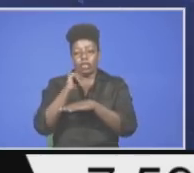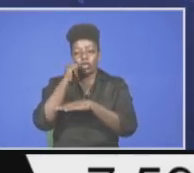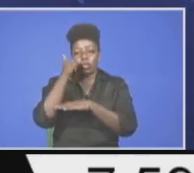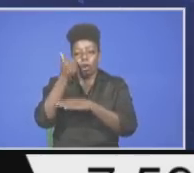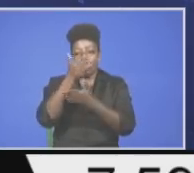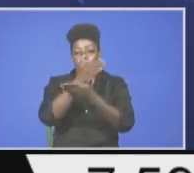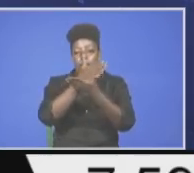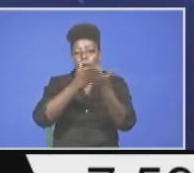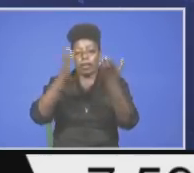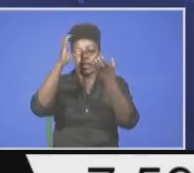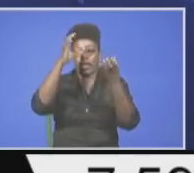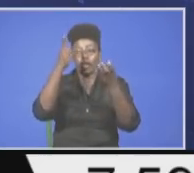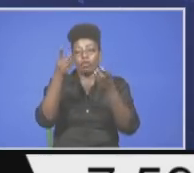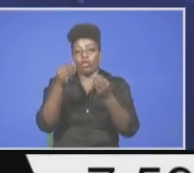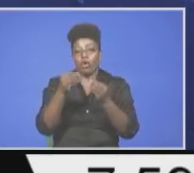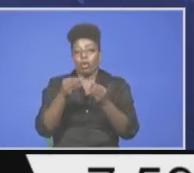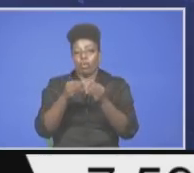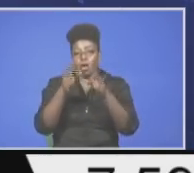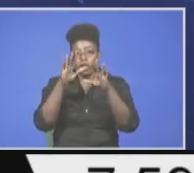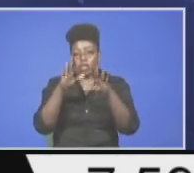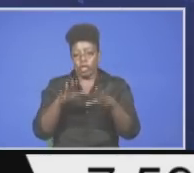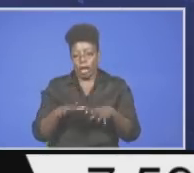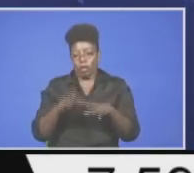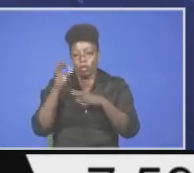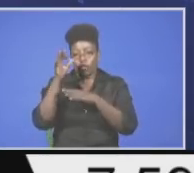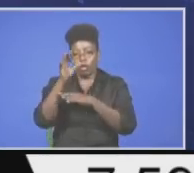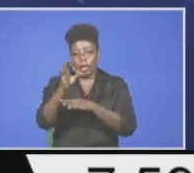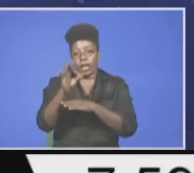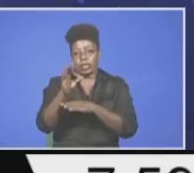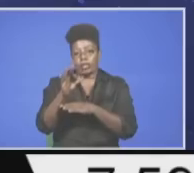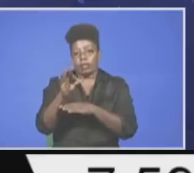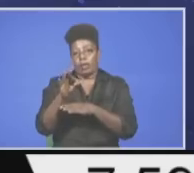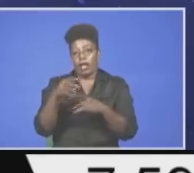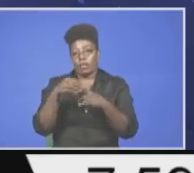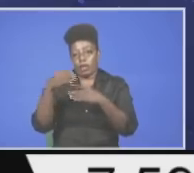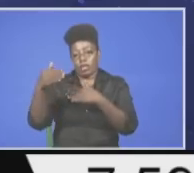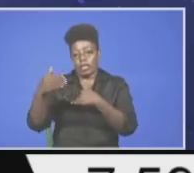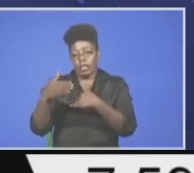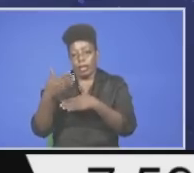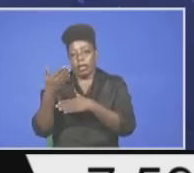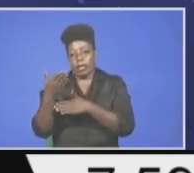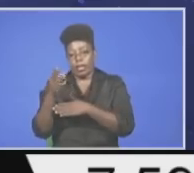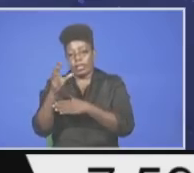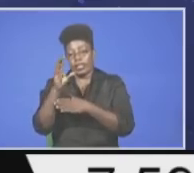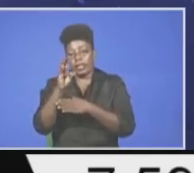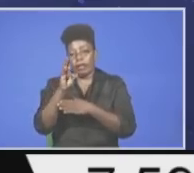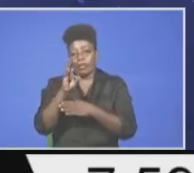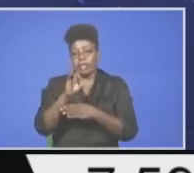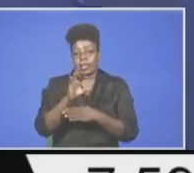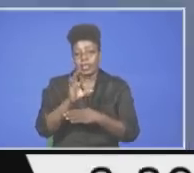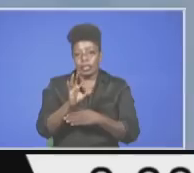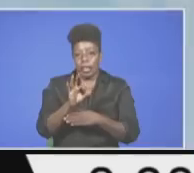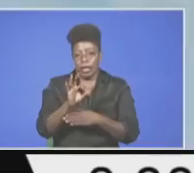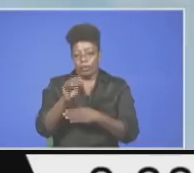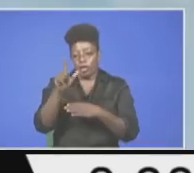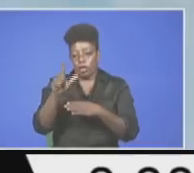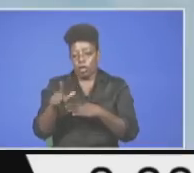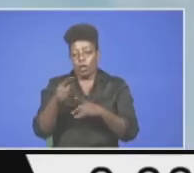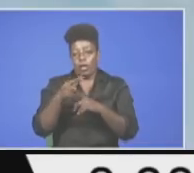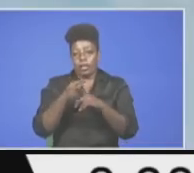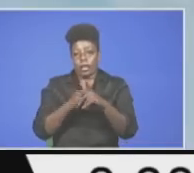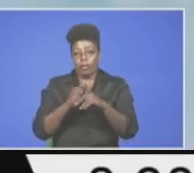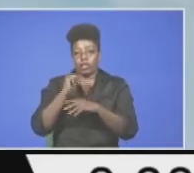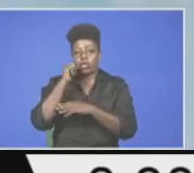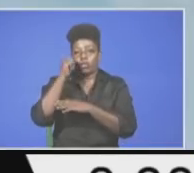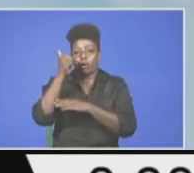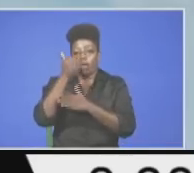cloudy with a few more showers still lingering around in the forecast, in particularly near that trough. 79 degrees for your low temperature. And tomorrow it's going to